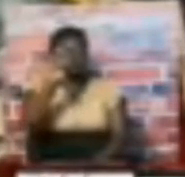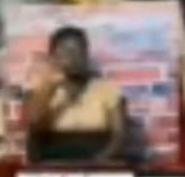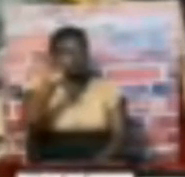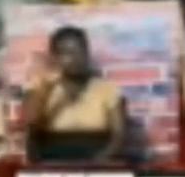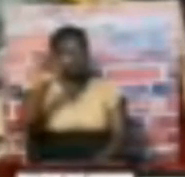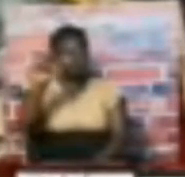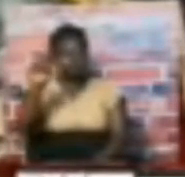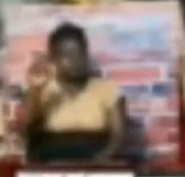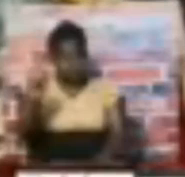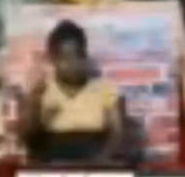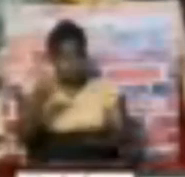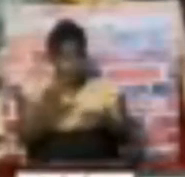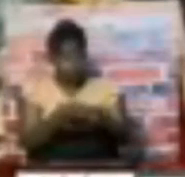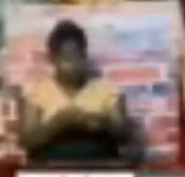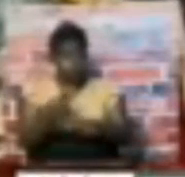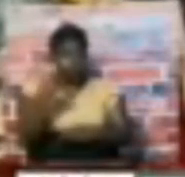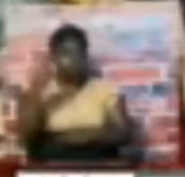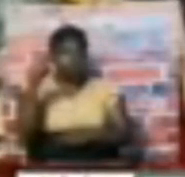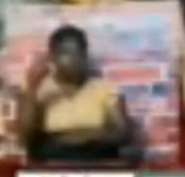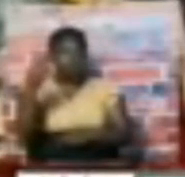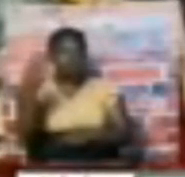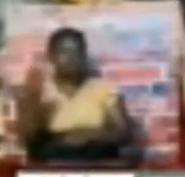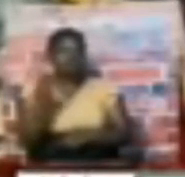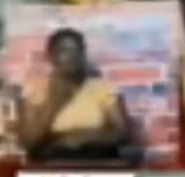1.5 million shillings.